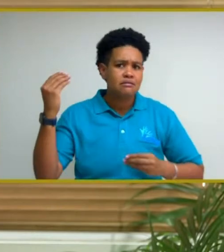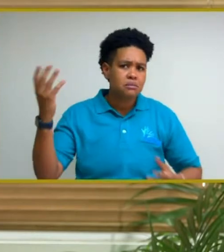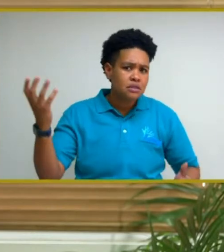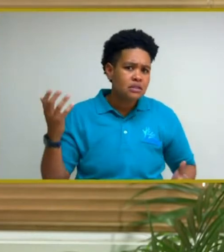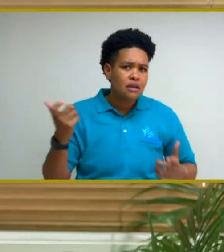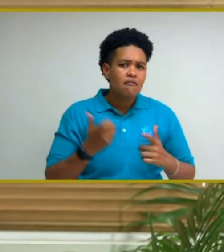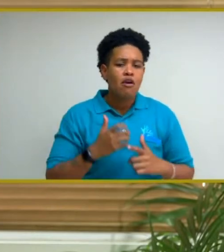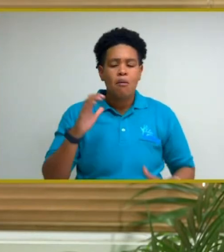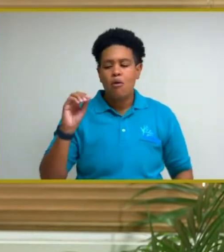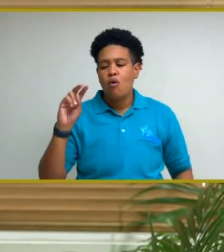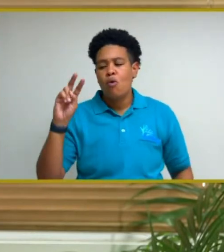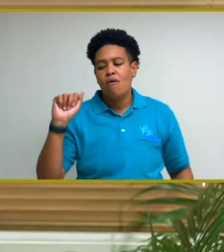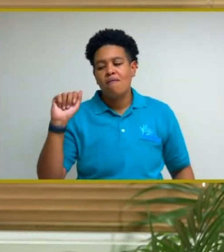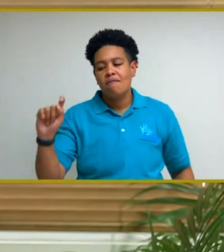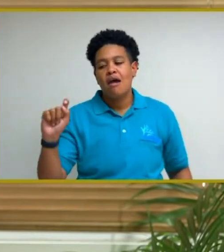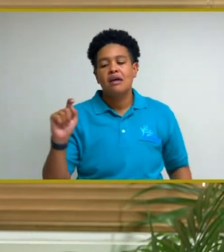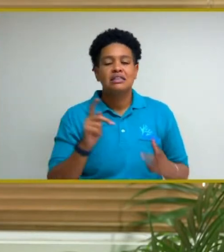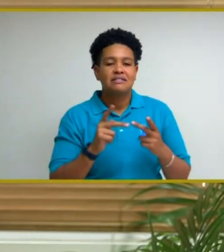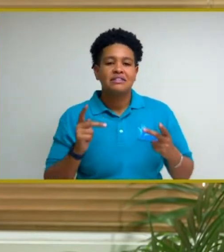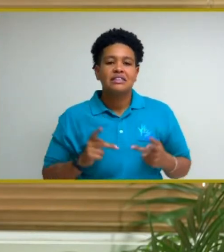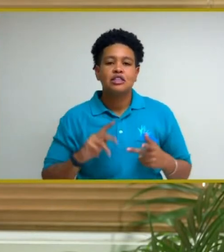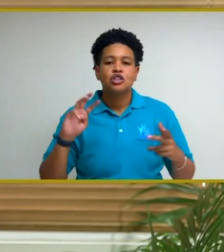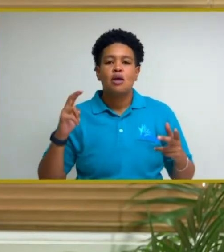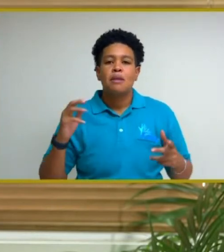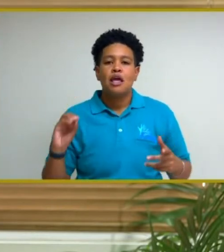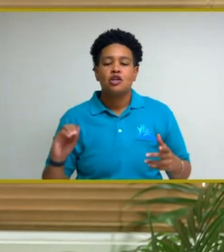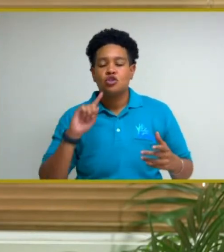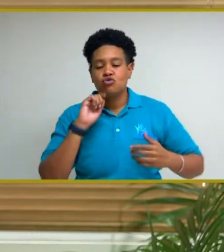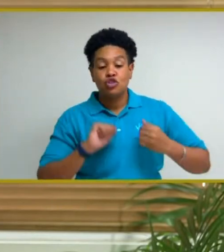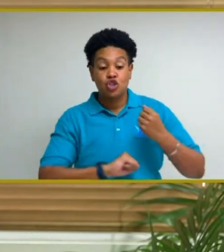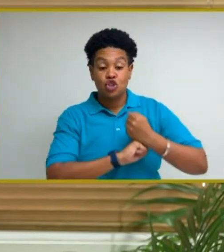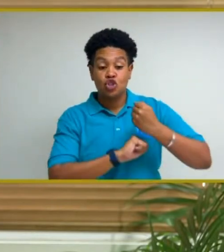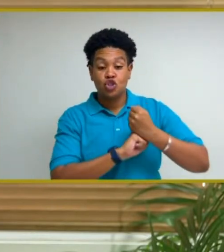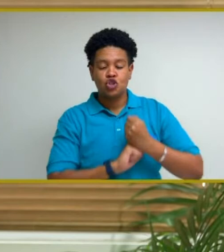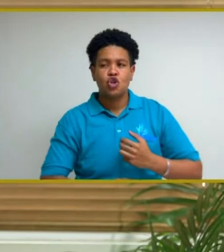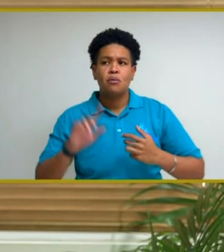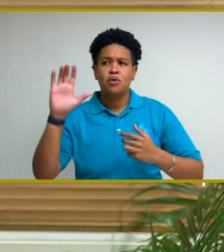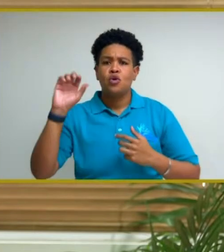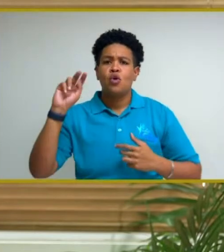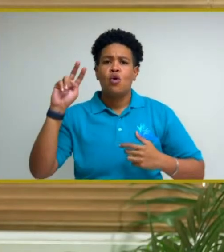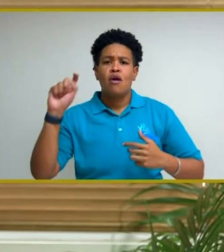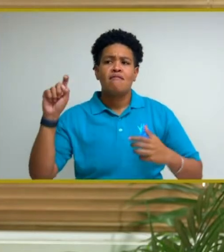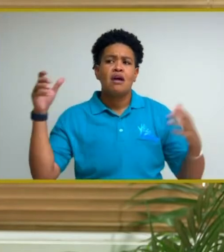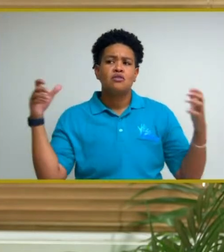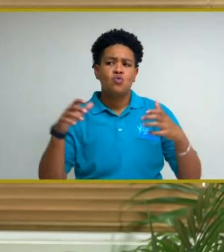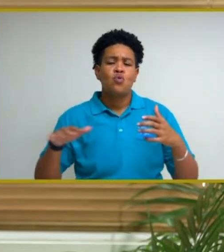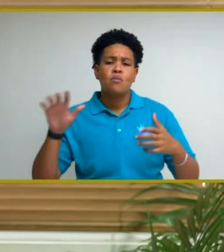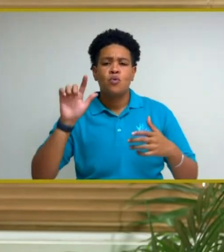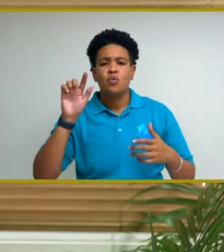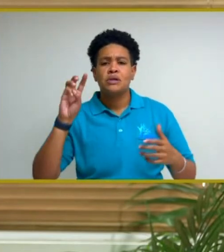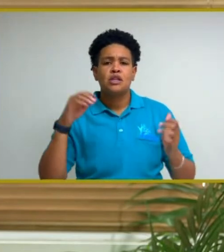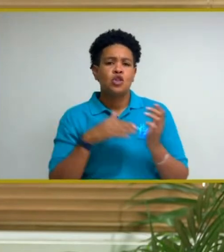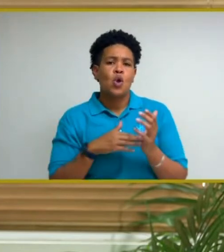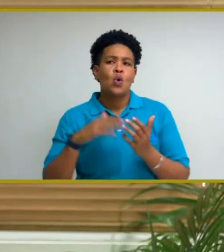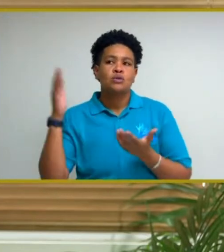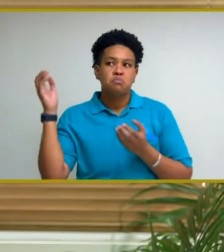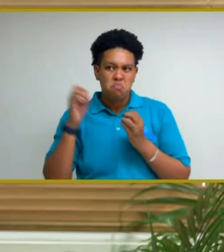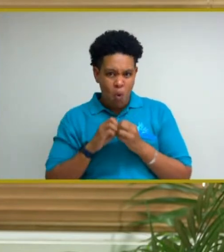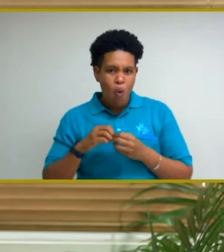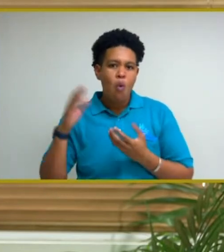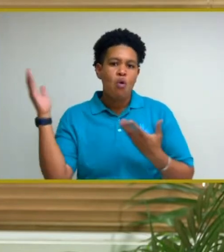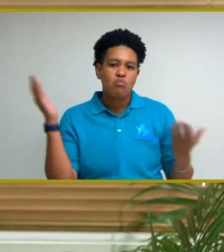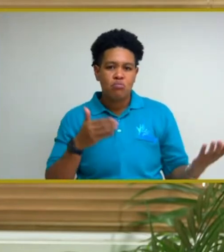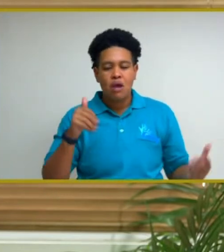from the COVAX facility, the WHO supported COVAX facility, a 26,000 dose